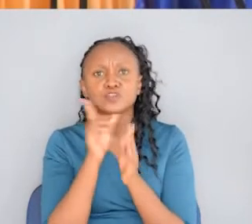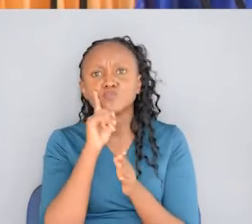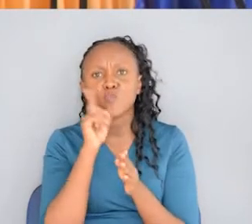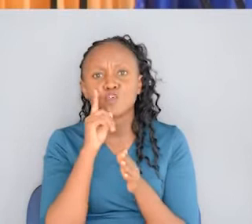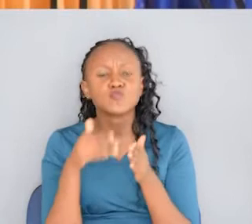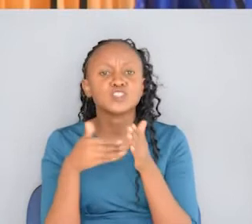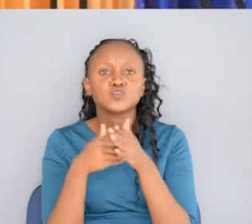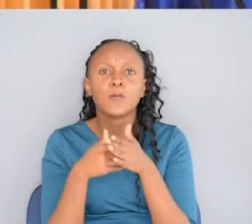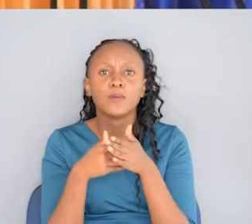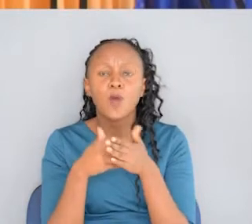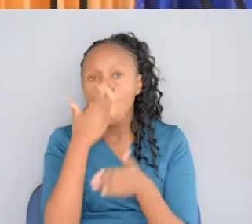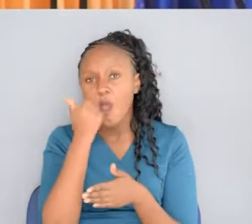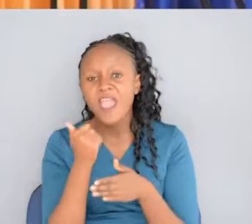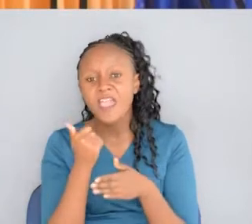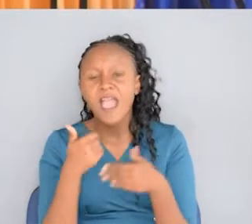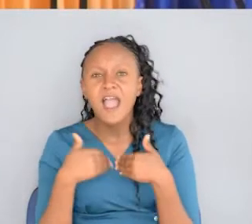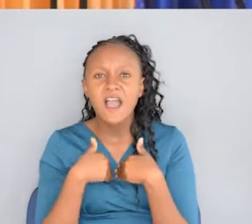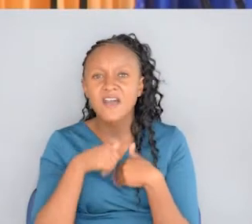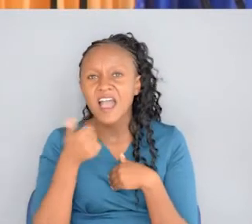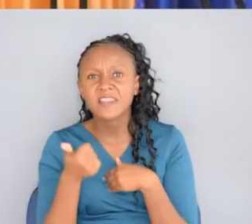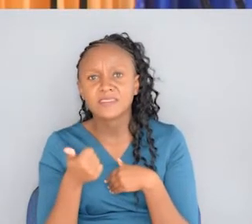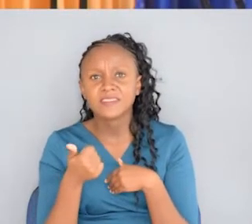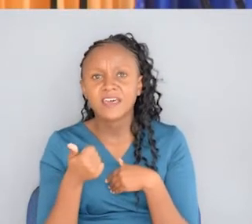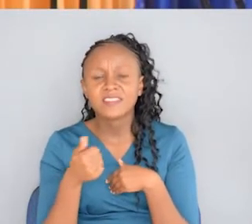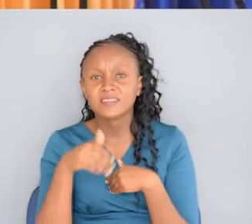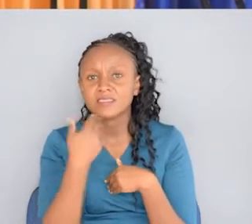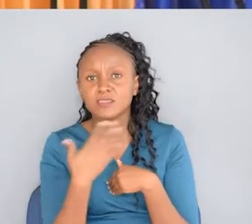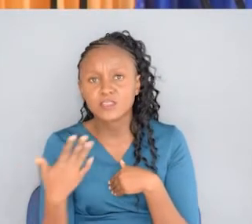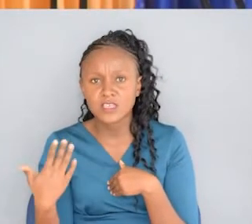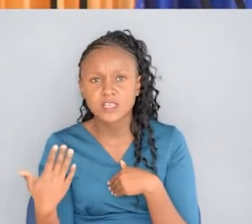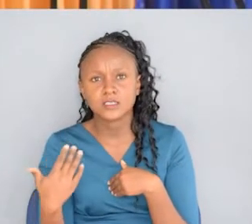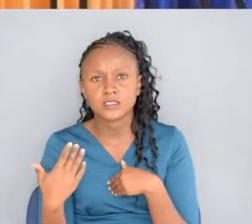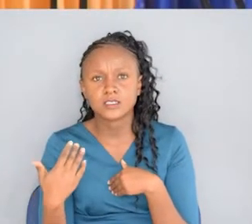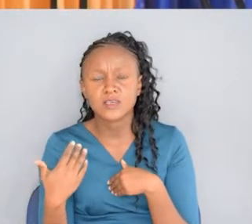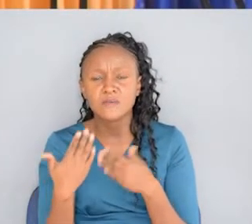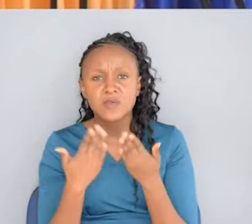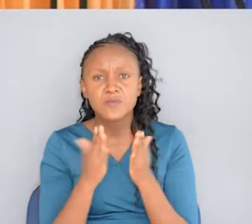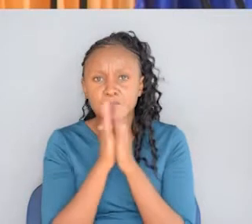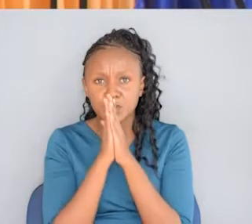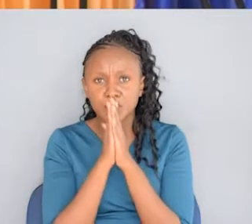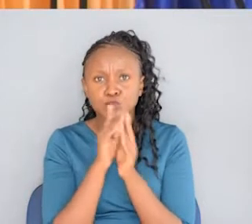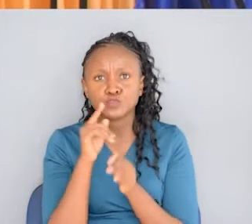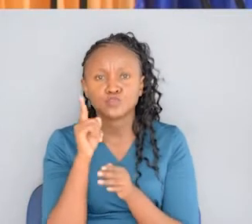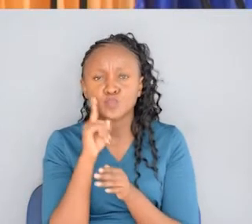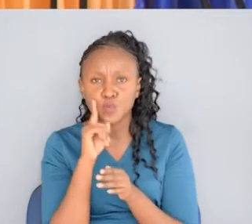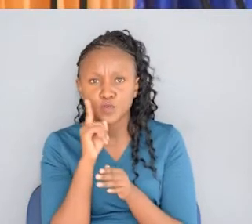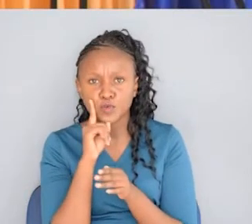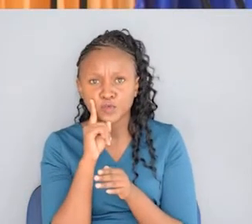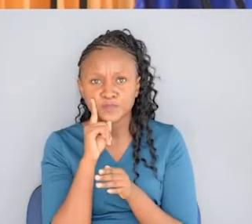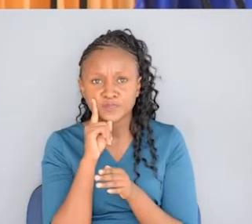do. But he's saying, niko na vitu mingi sana that I have first of all to spend 3 hours praying.